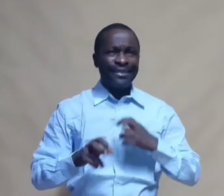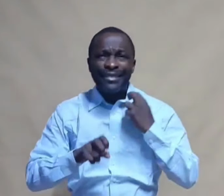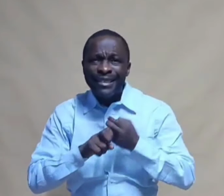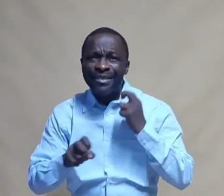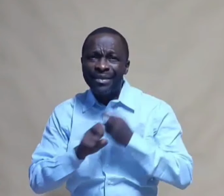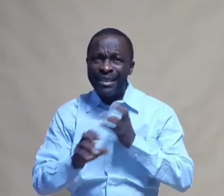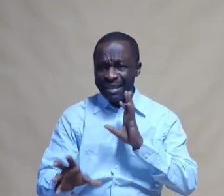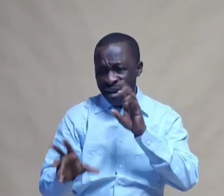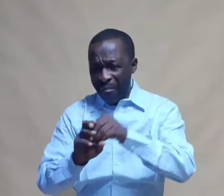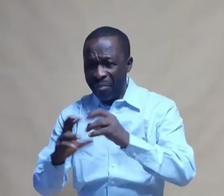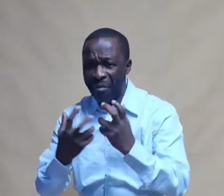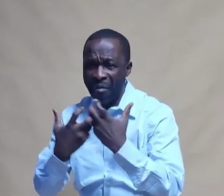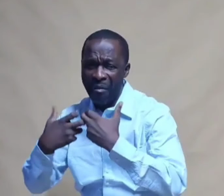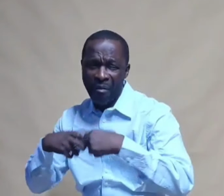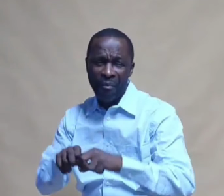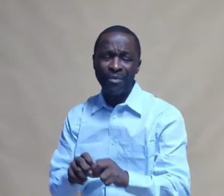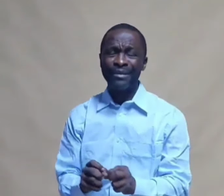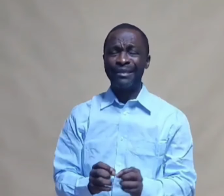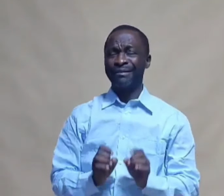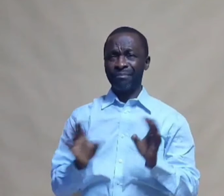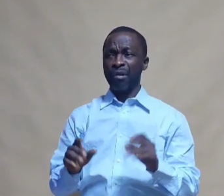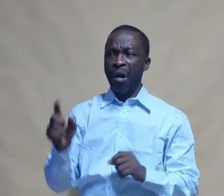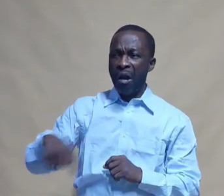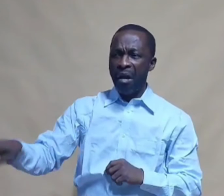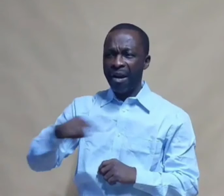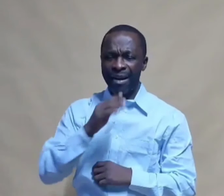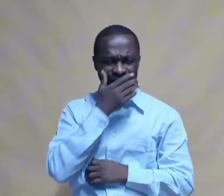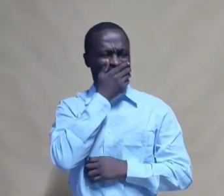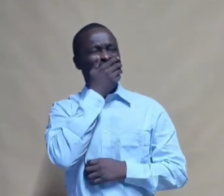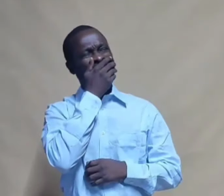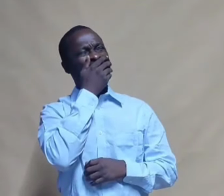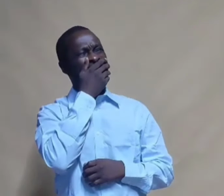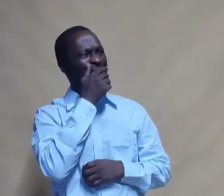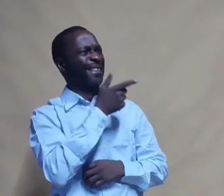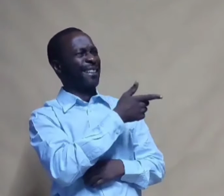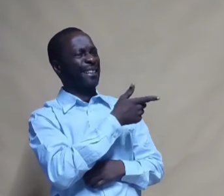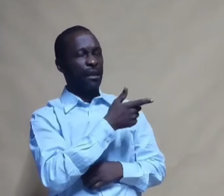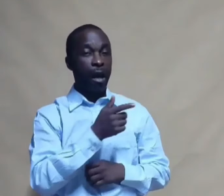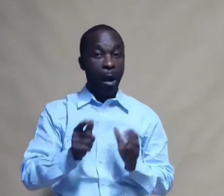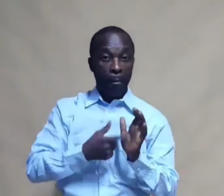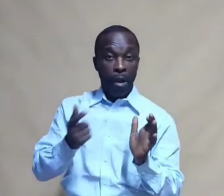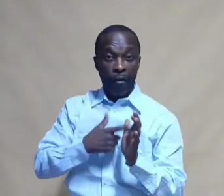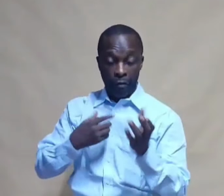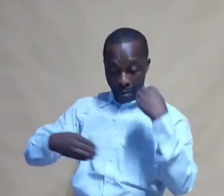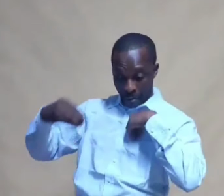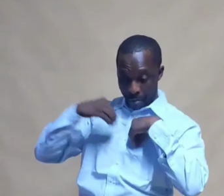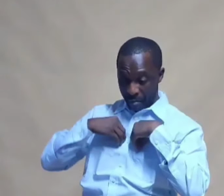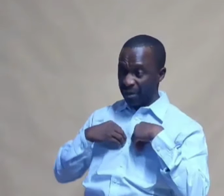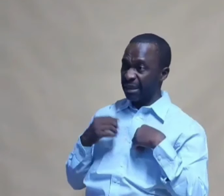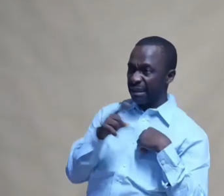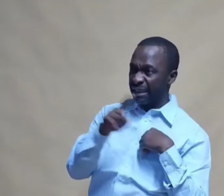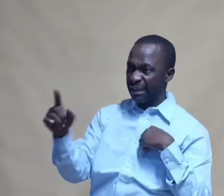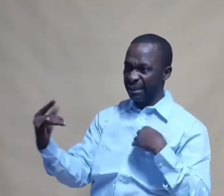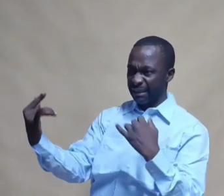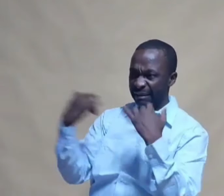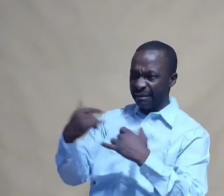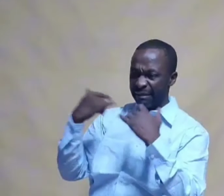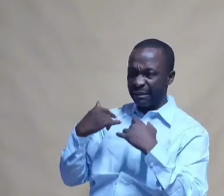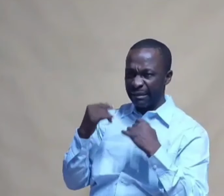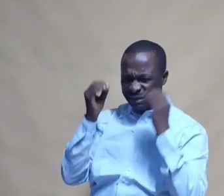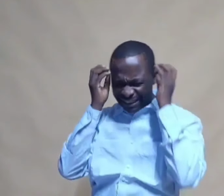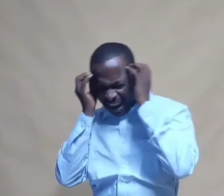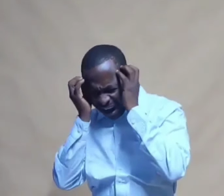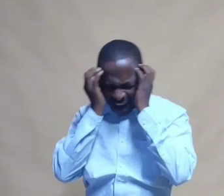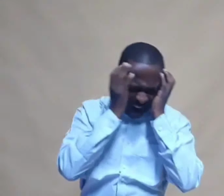and withdraw from society. It also results in frustration, anger, and other negative emotional reaction. It is important